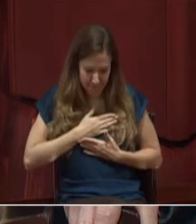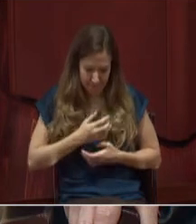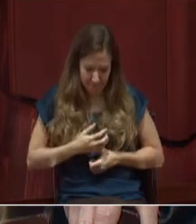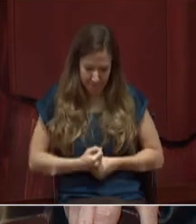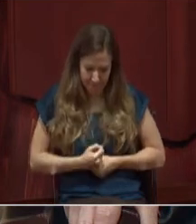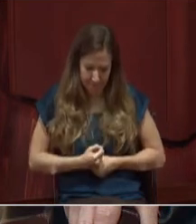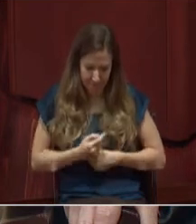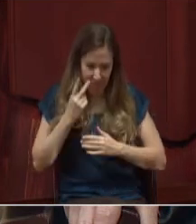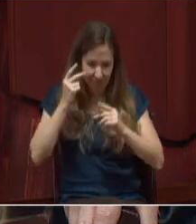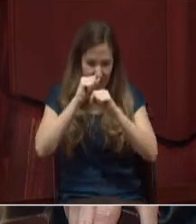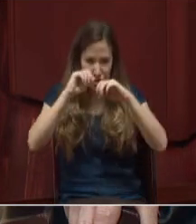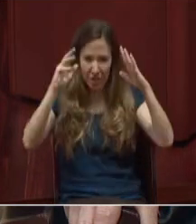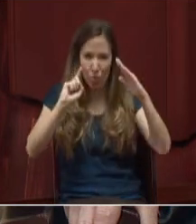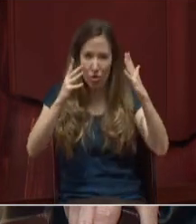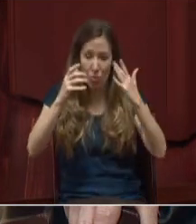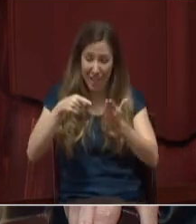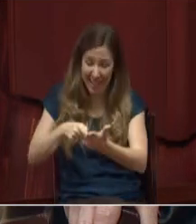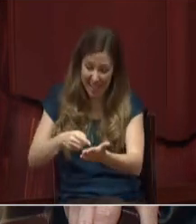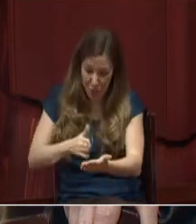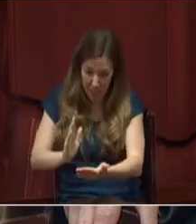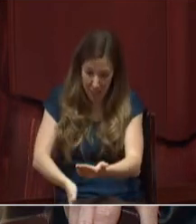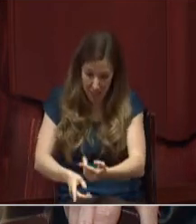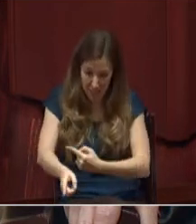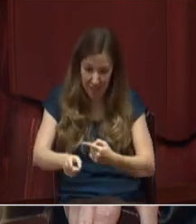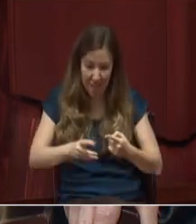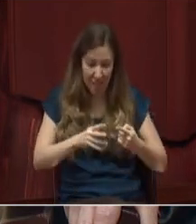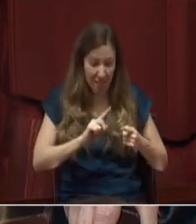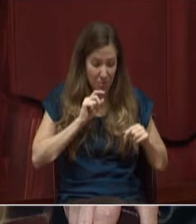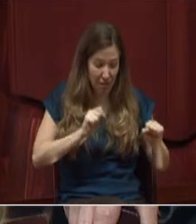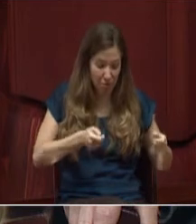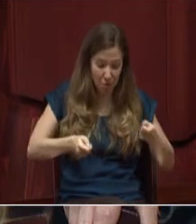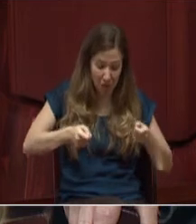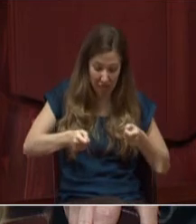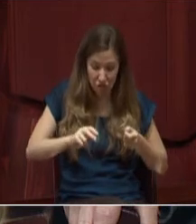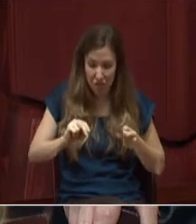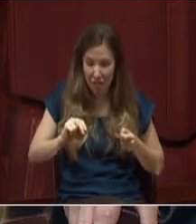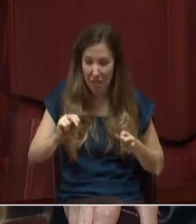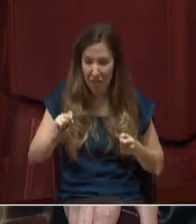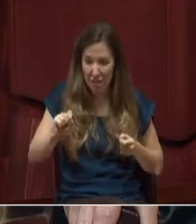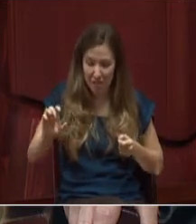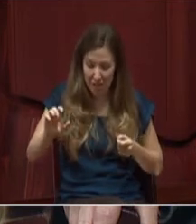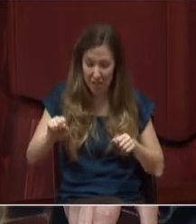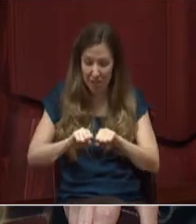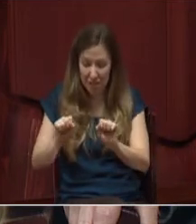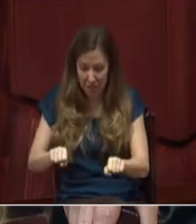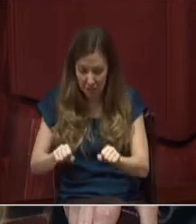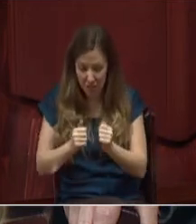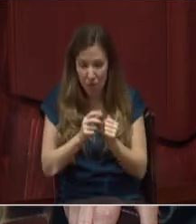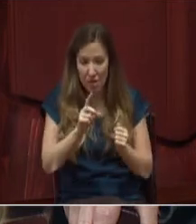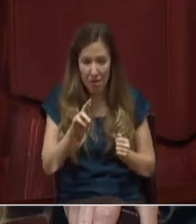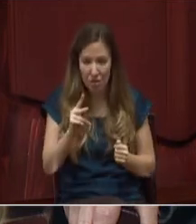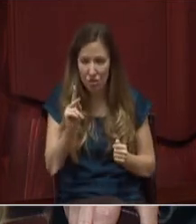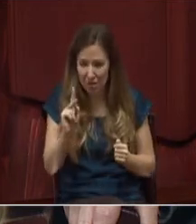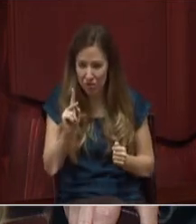to end to be able to continue to manage this NSC system with the aid of Dr. Kissinger and